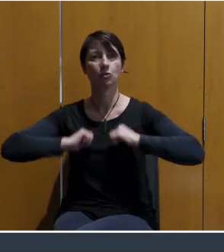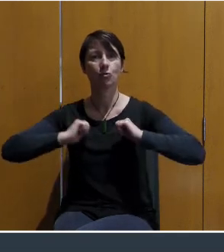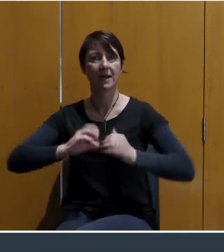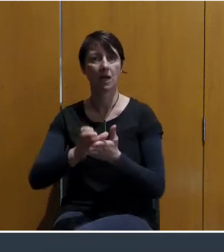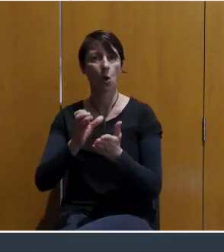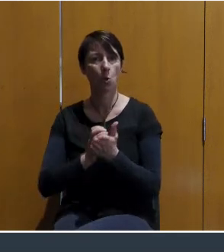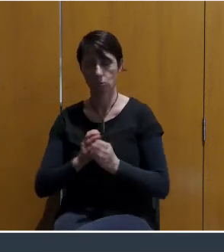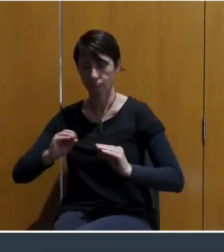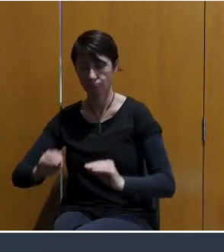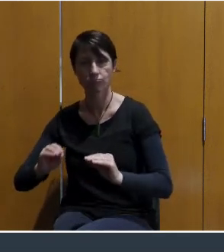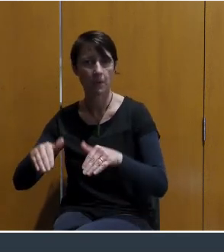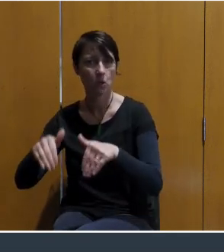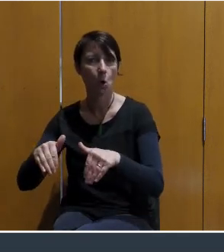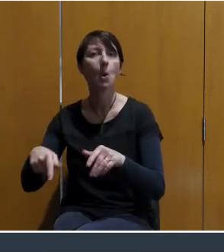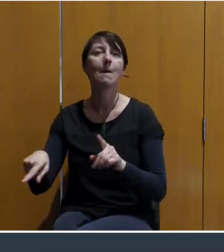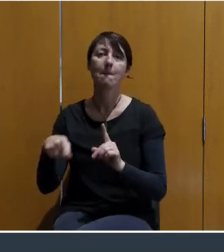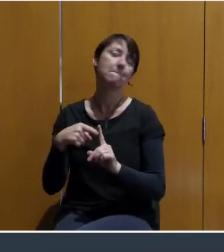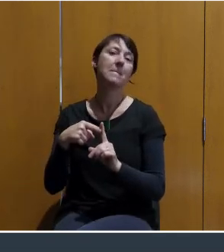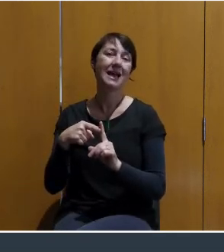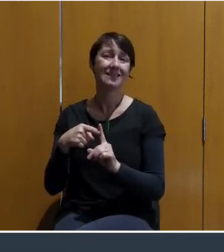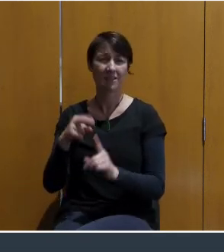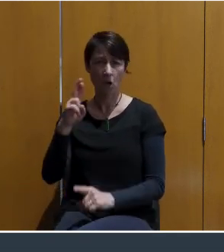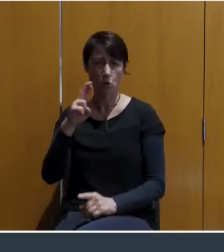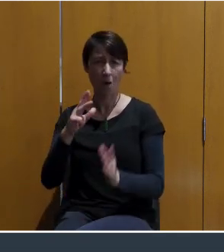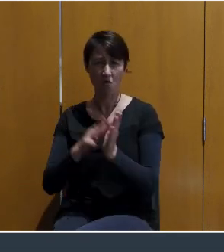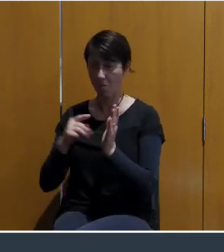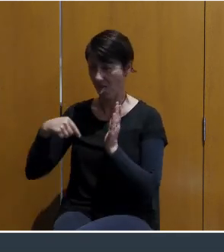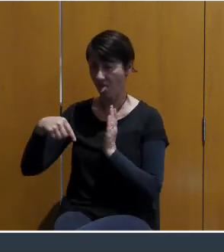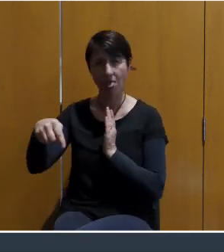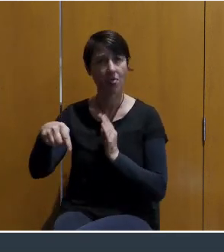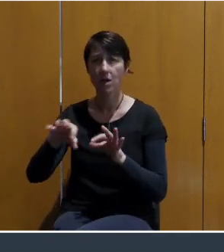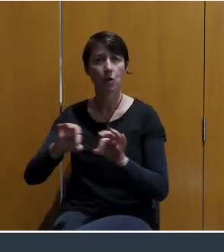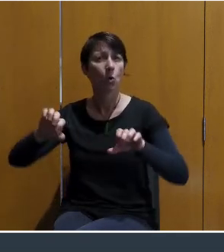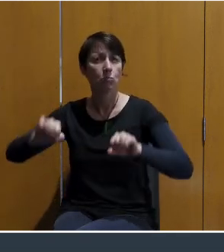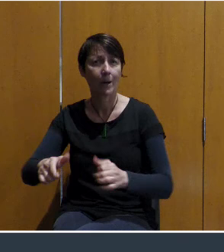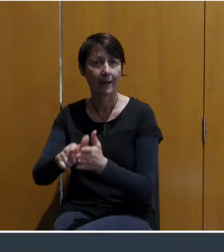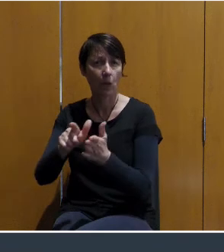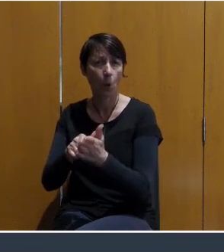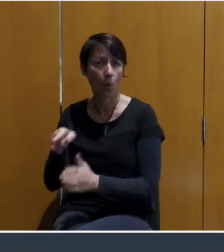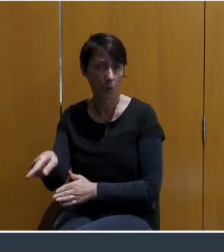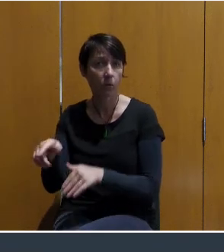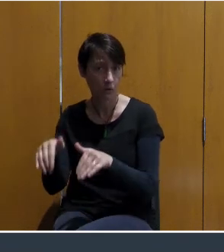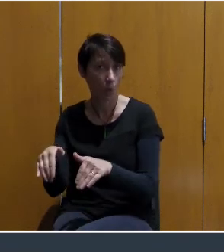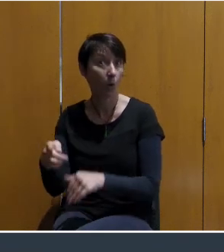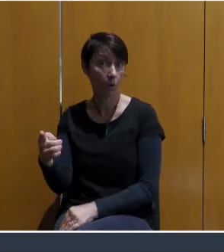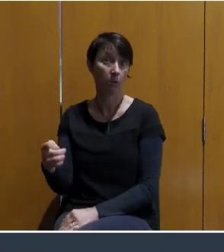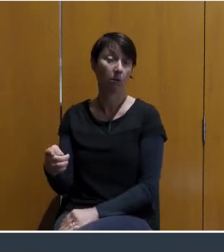have obtained any infringements in relation to the animal within that 12-month period. And that sits, this